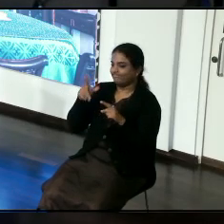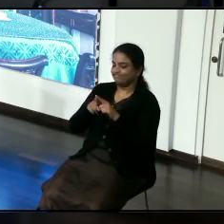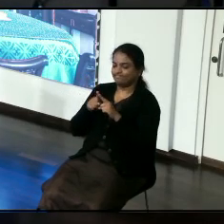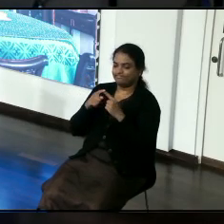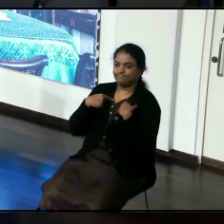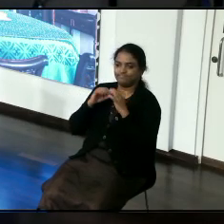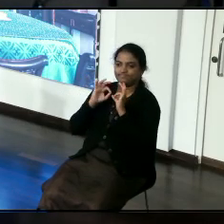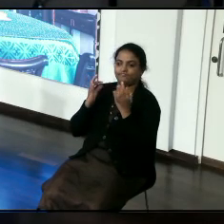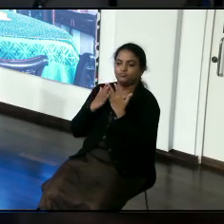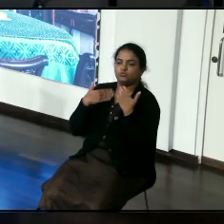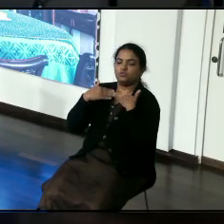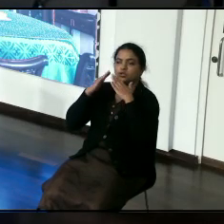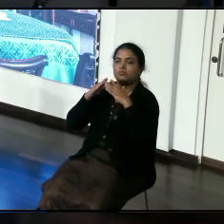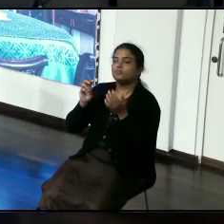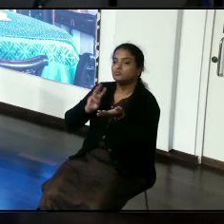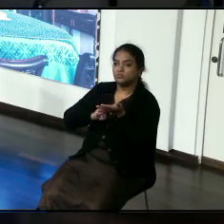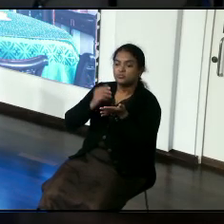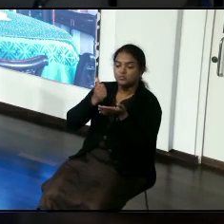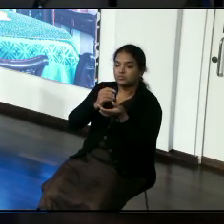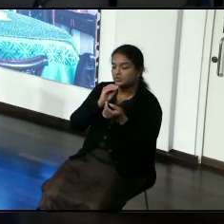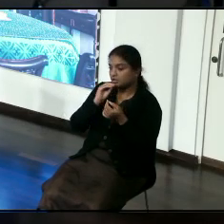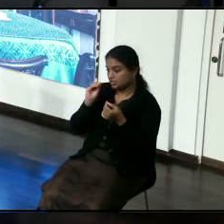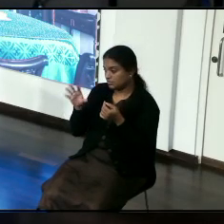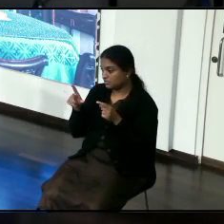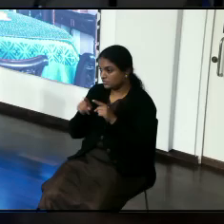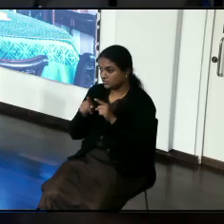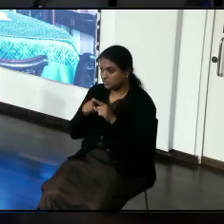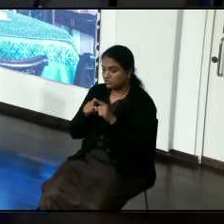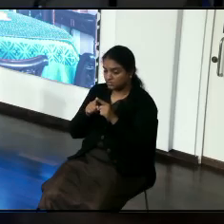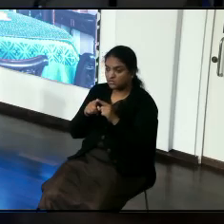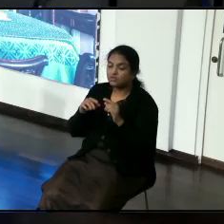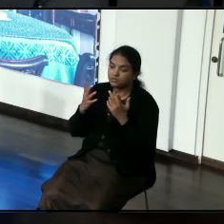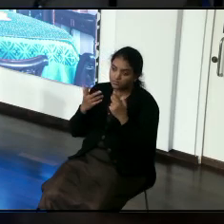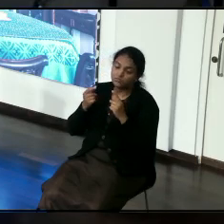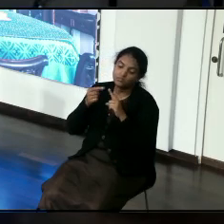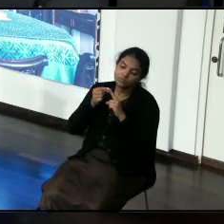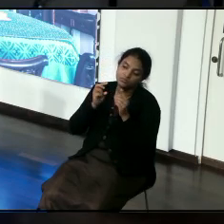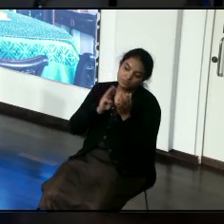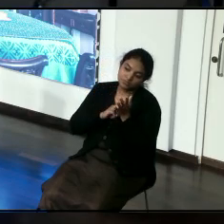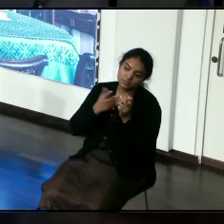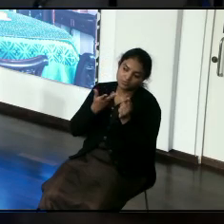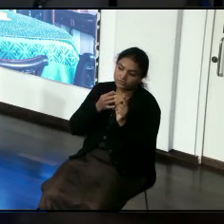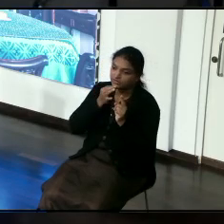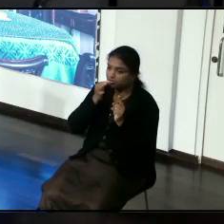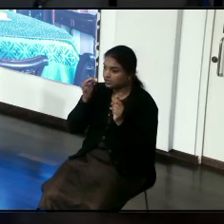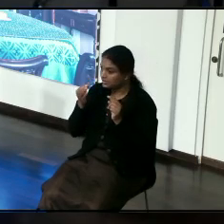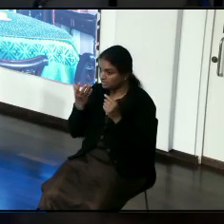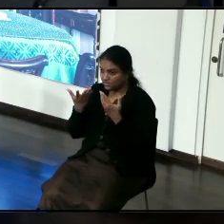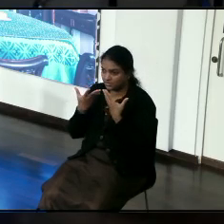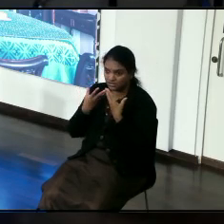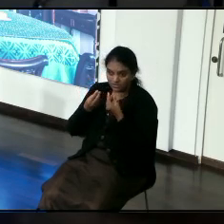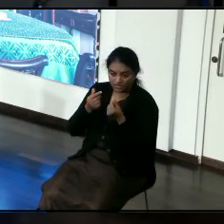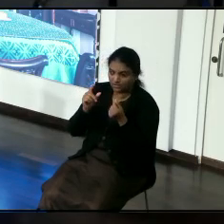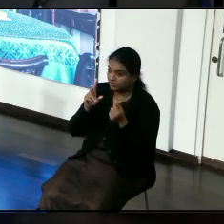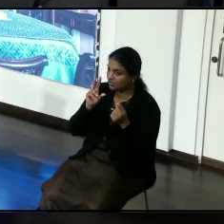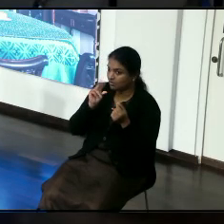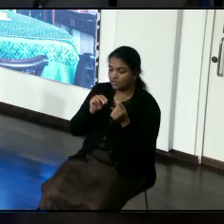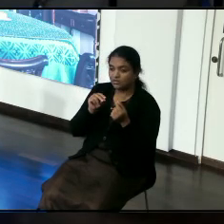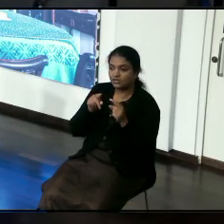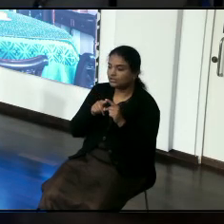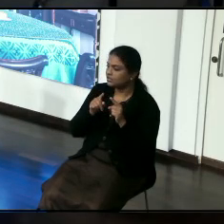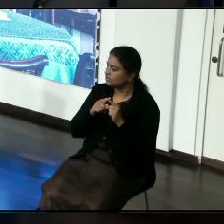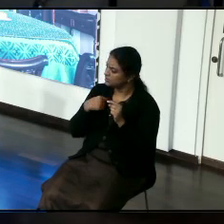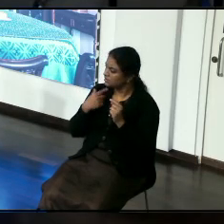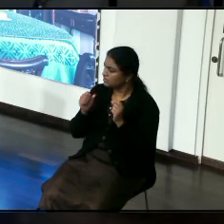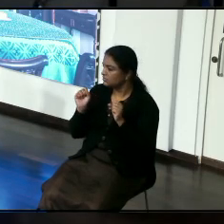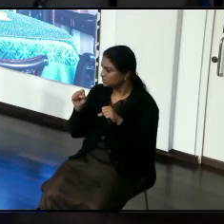the ministers told her that, it's the Prime Minister of India who's asking you, you cannot tell her no. And she said, yes,